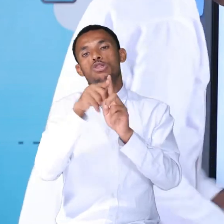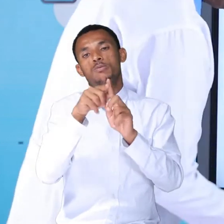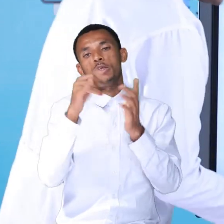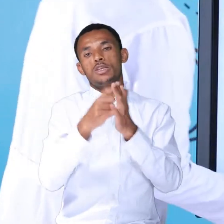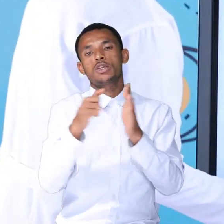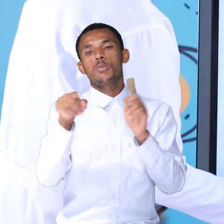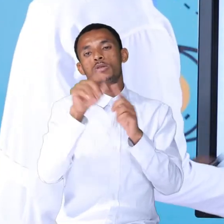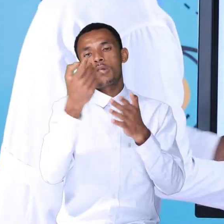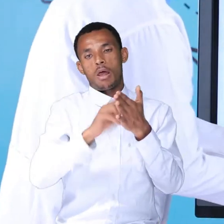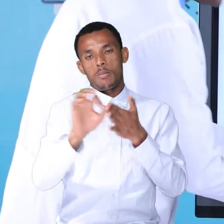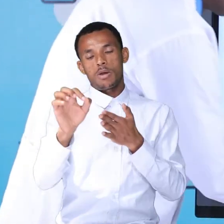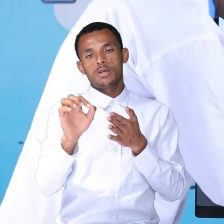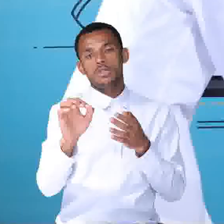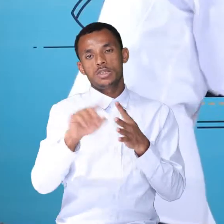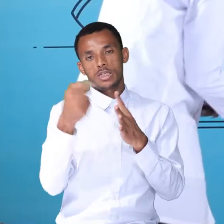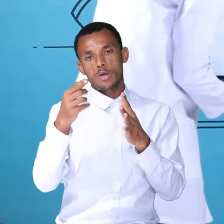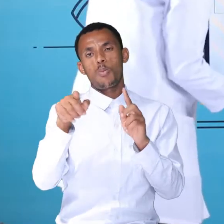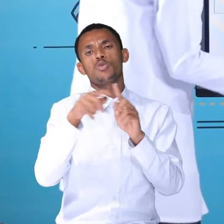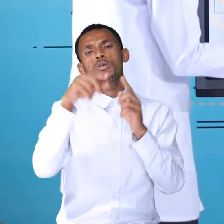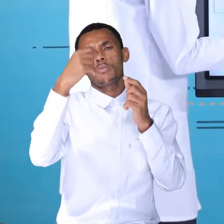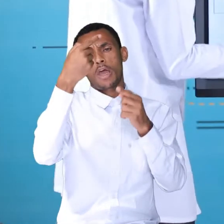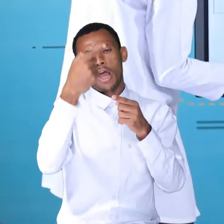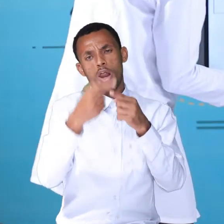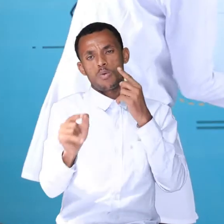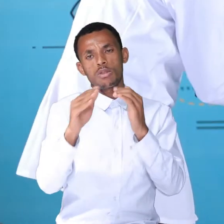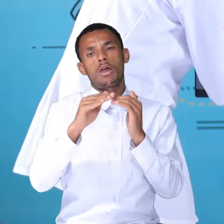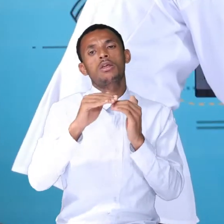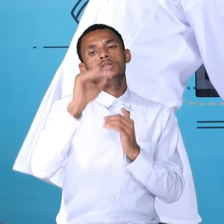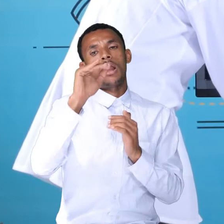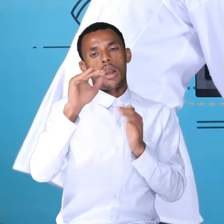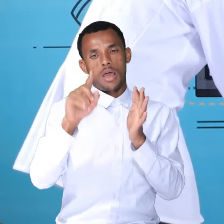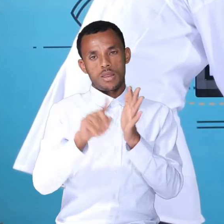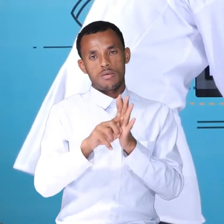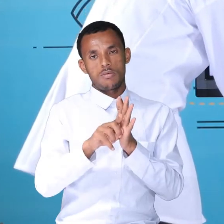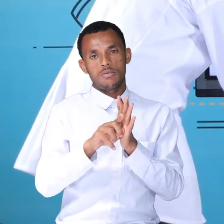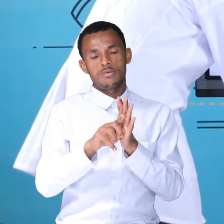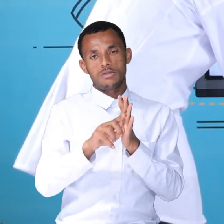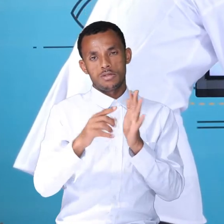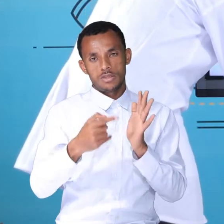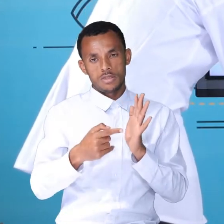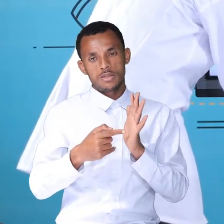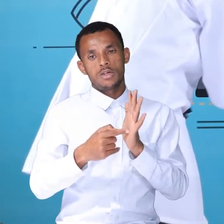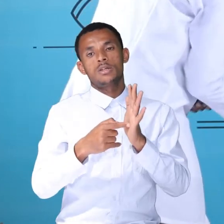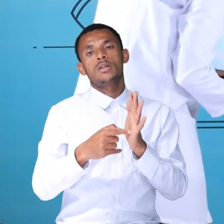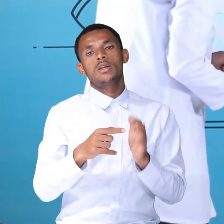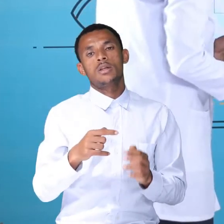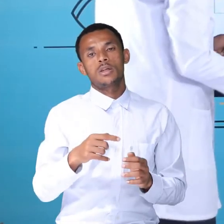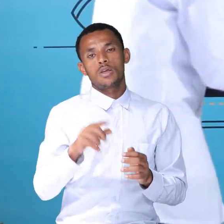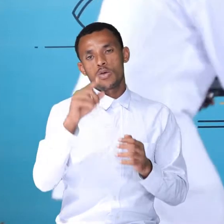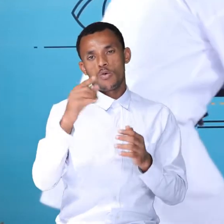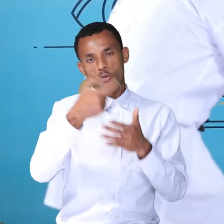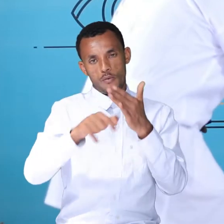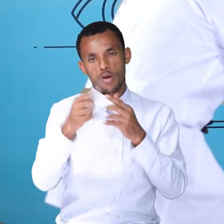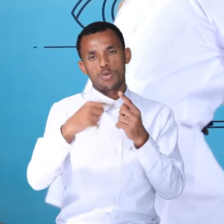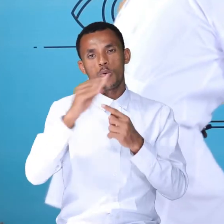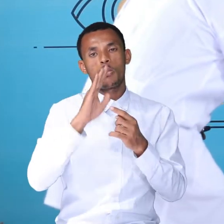negative number. So since positive cannot be greater than negative, adjust the sign. The first one, it will be, you have a value